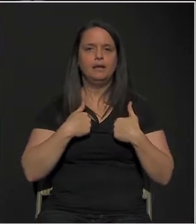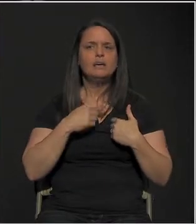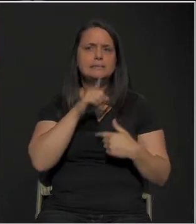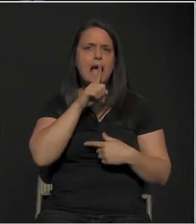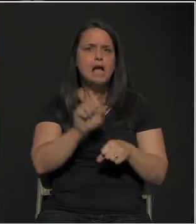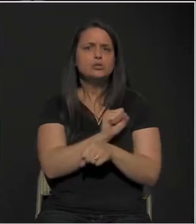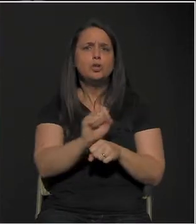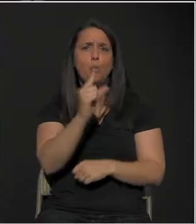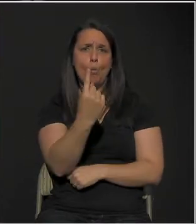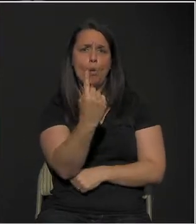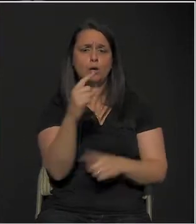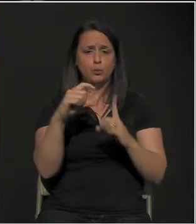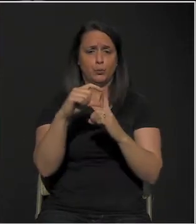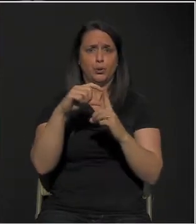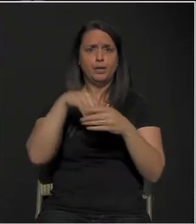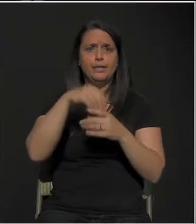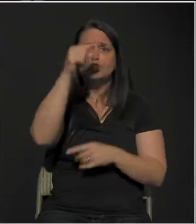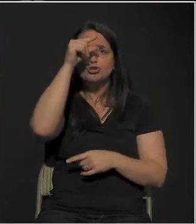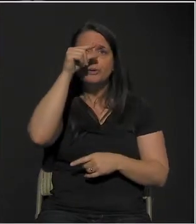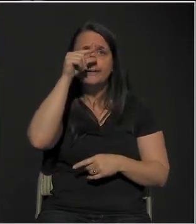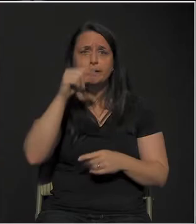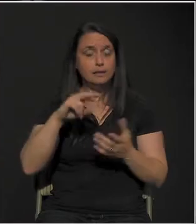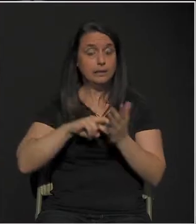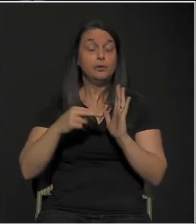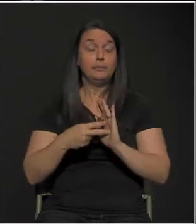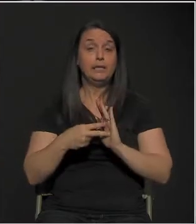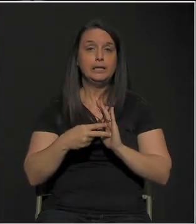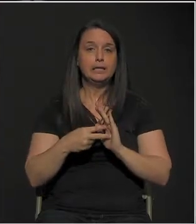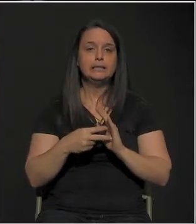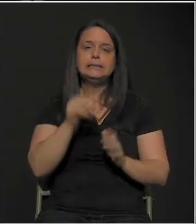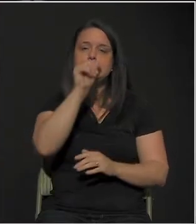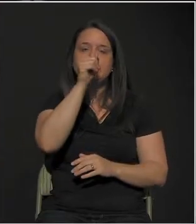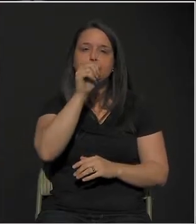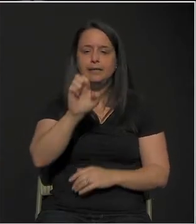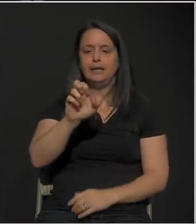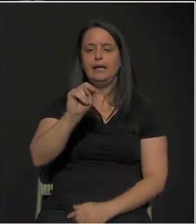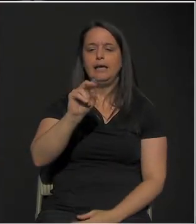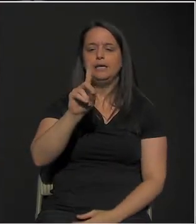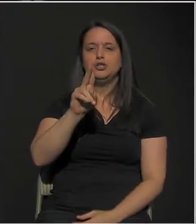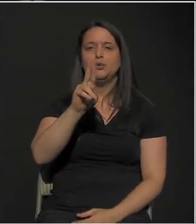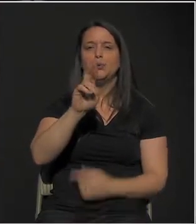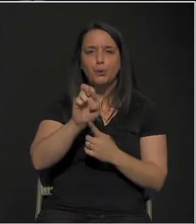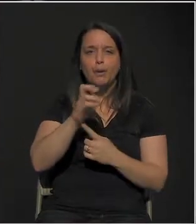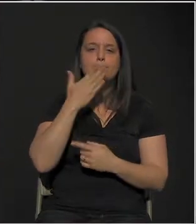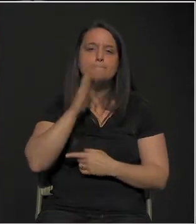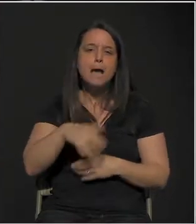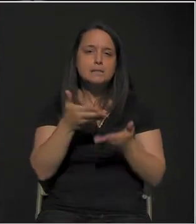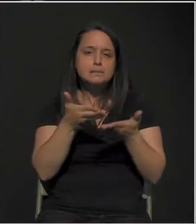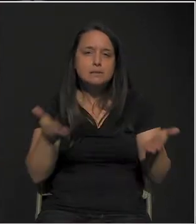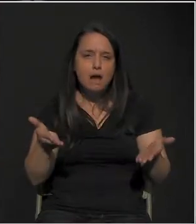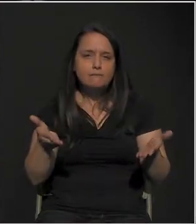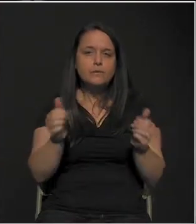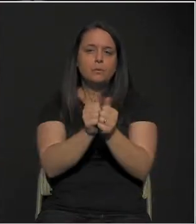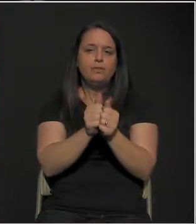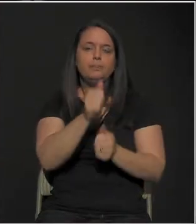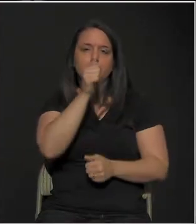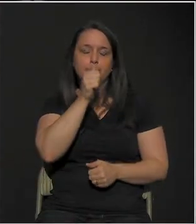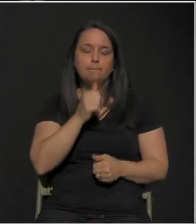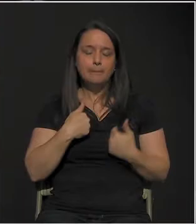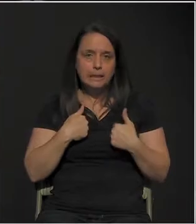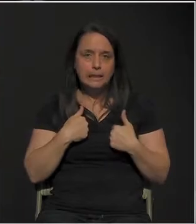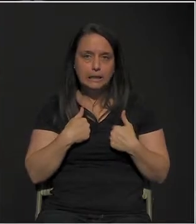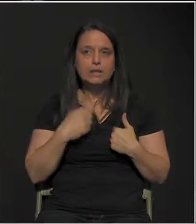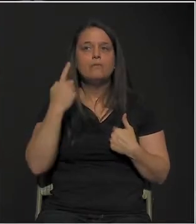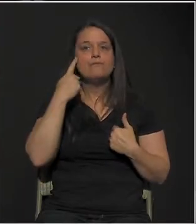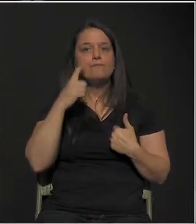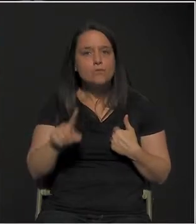word in the Greek. And what it means is endure bad stuff with me for